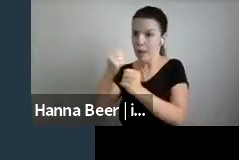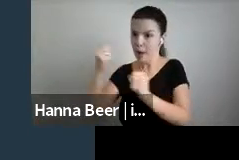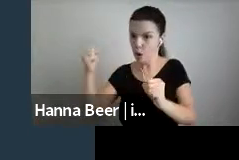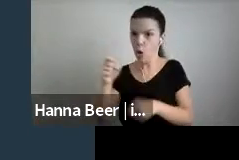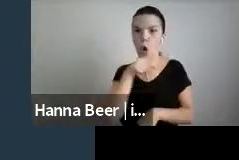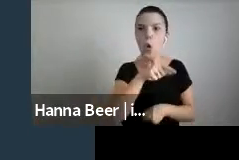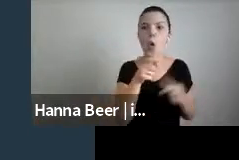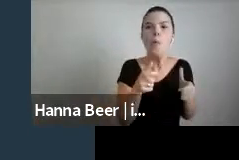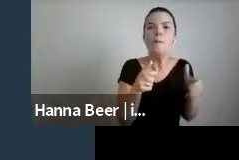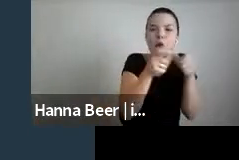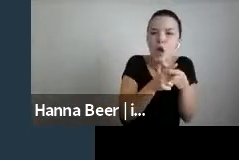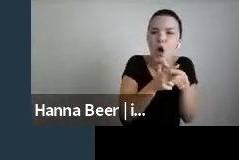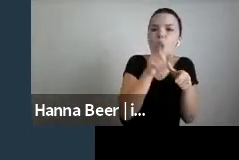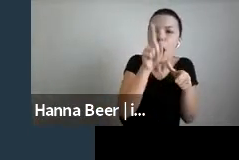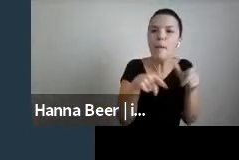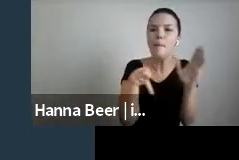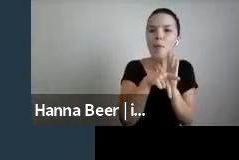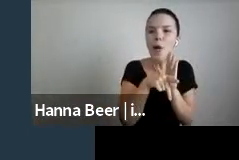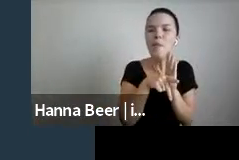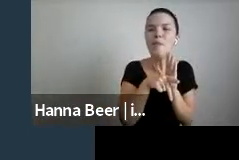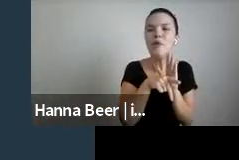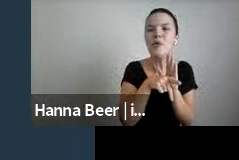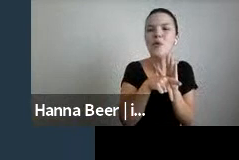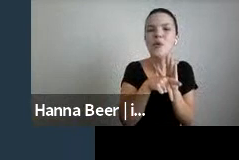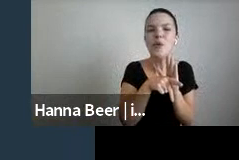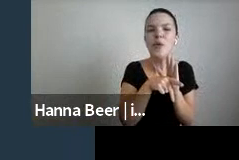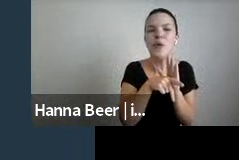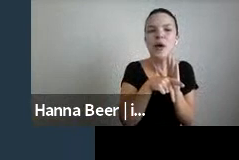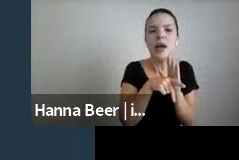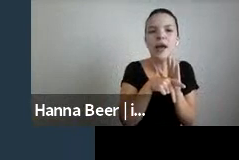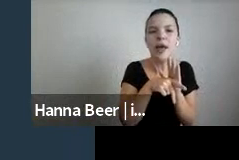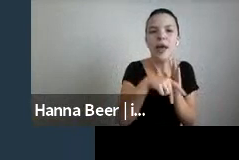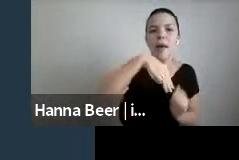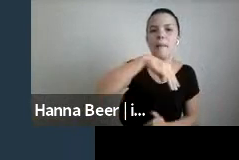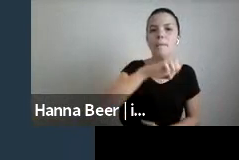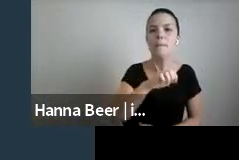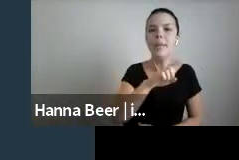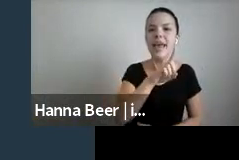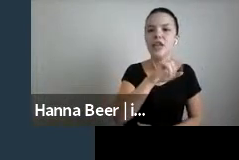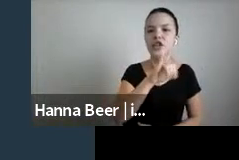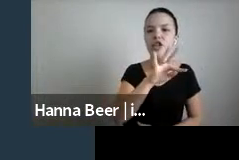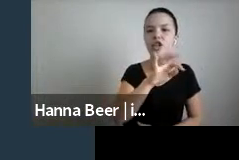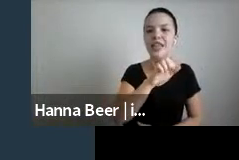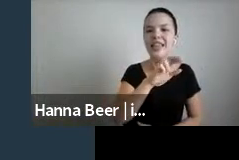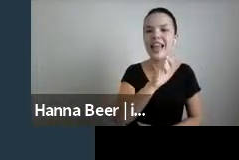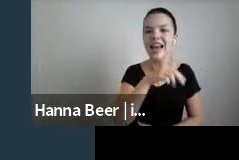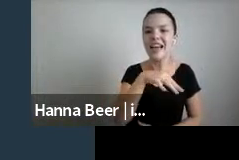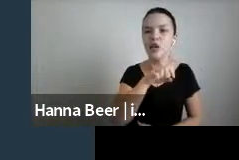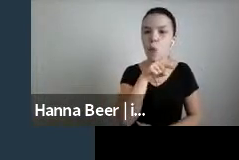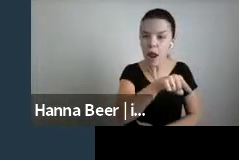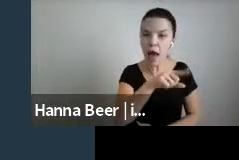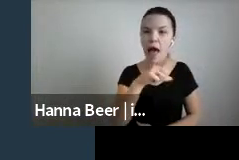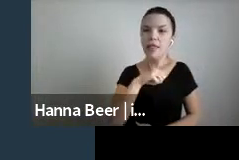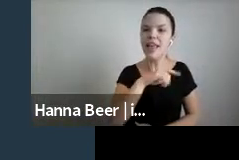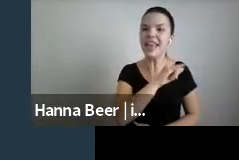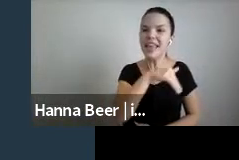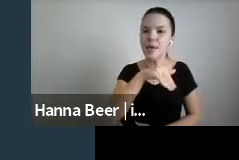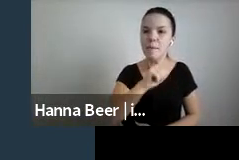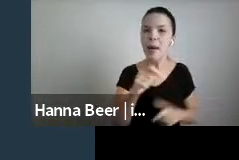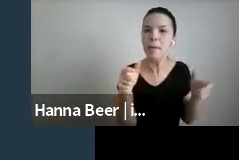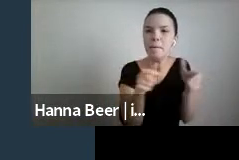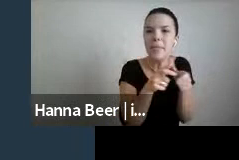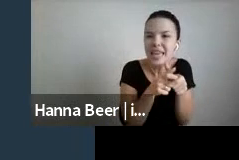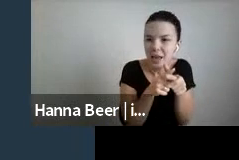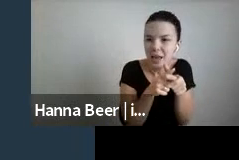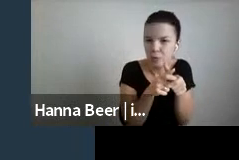for Mediterranean monk seals. The total area of all 173 IMAs, 21